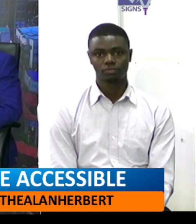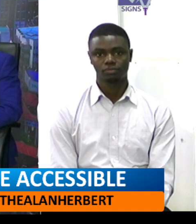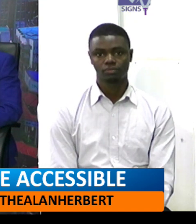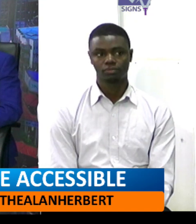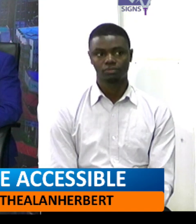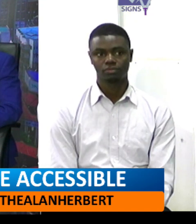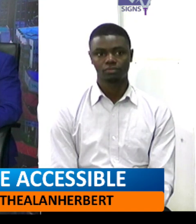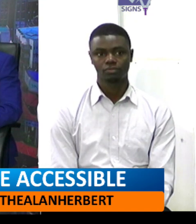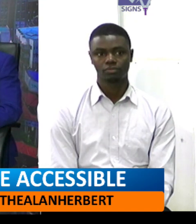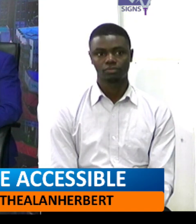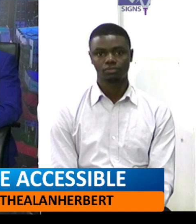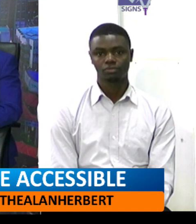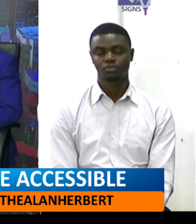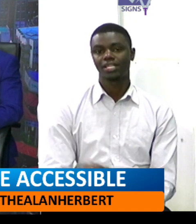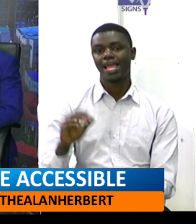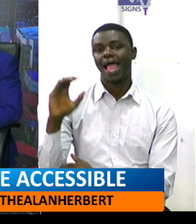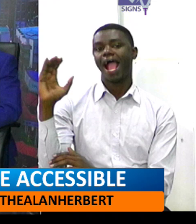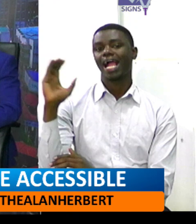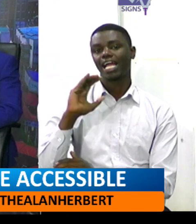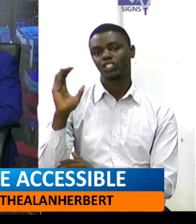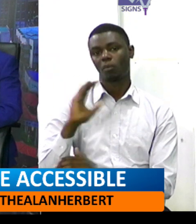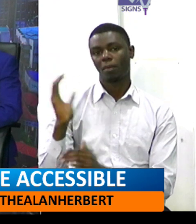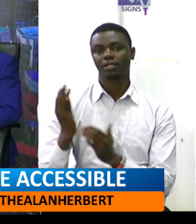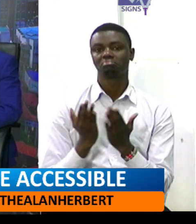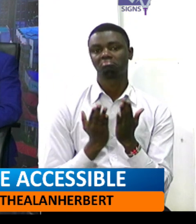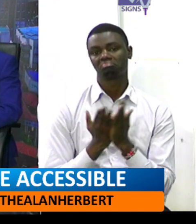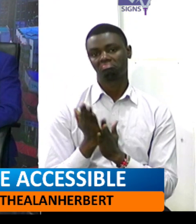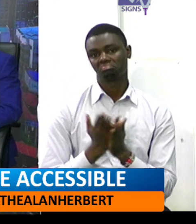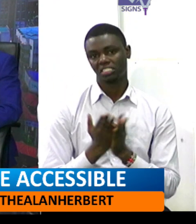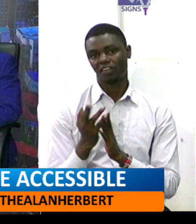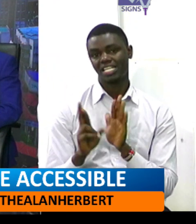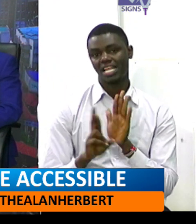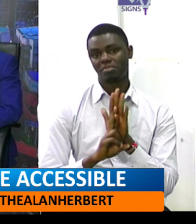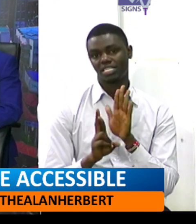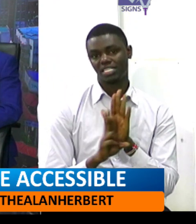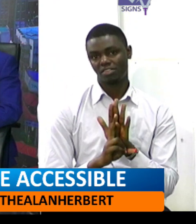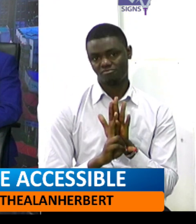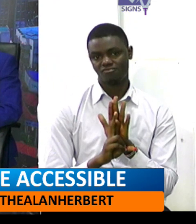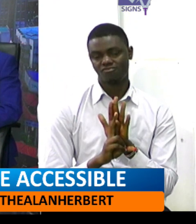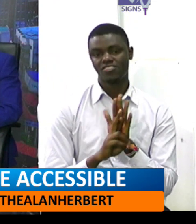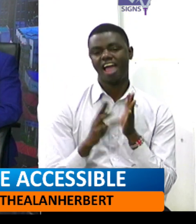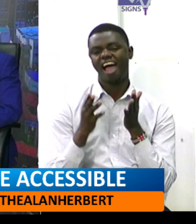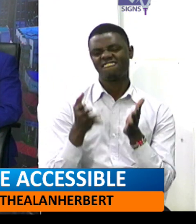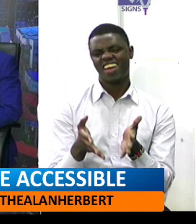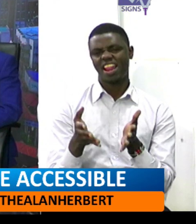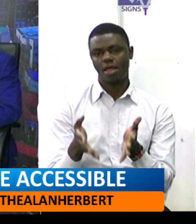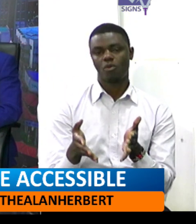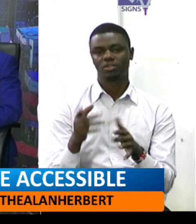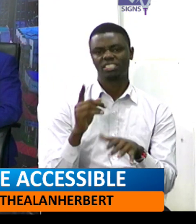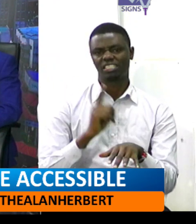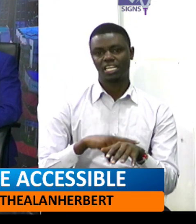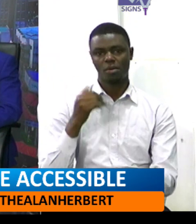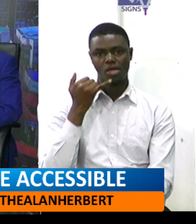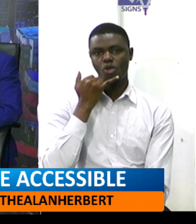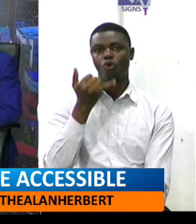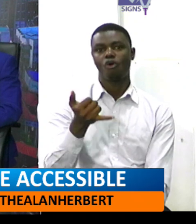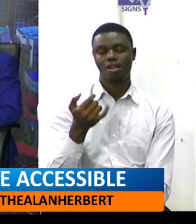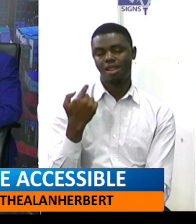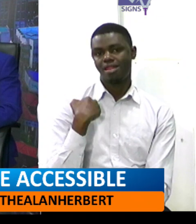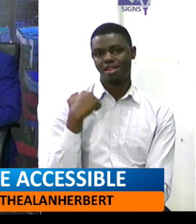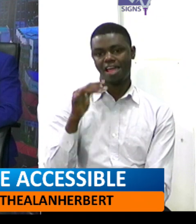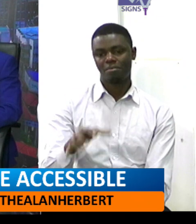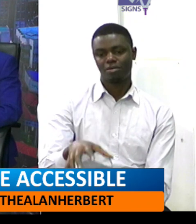what do you call it? Customer service. Customer service. Yes. Our customer service representatives are available. Once you call, the number will be